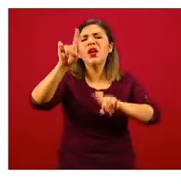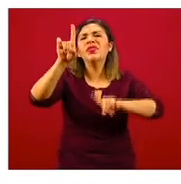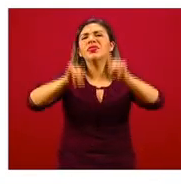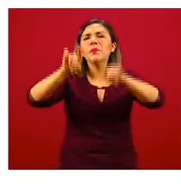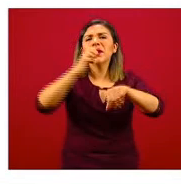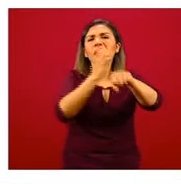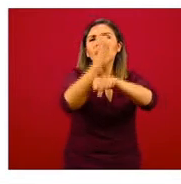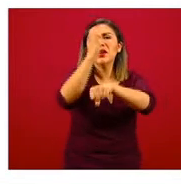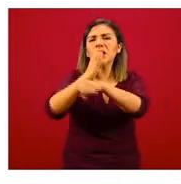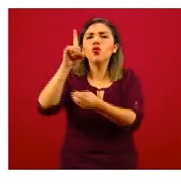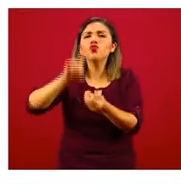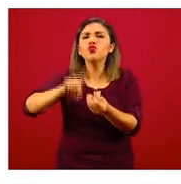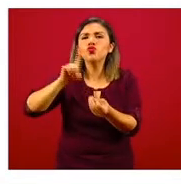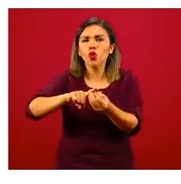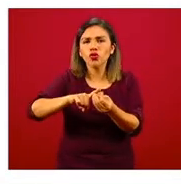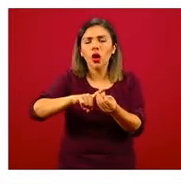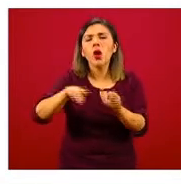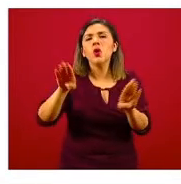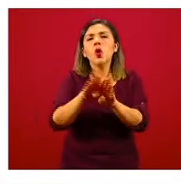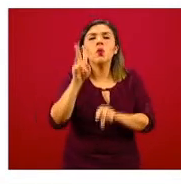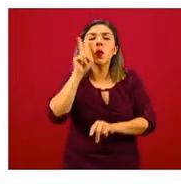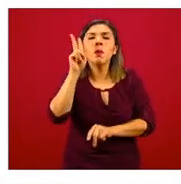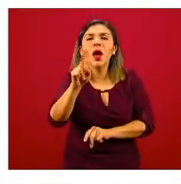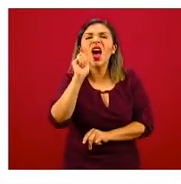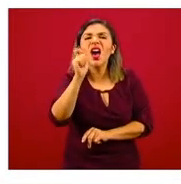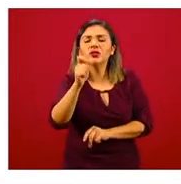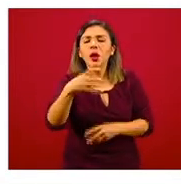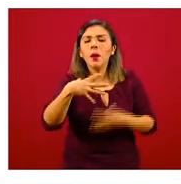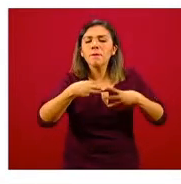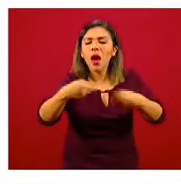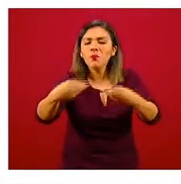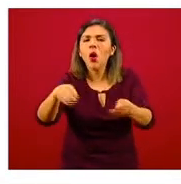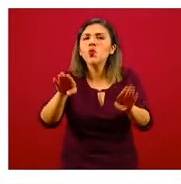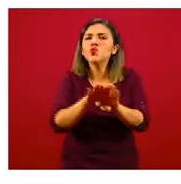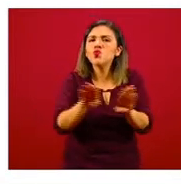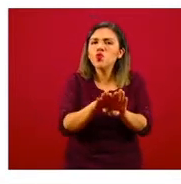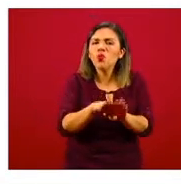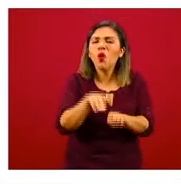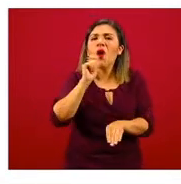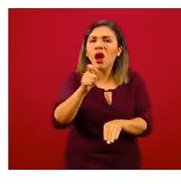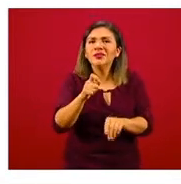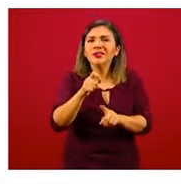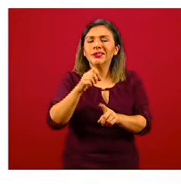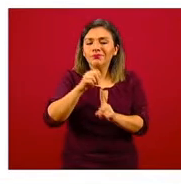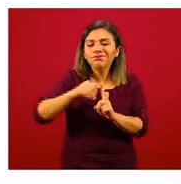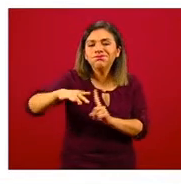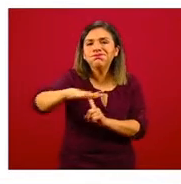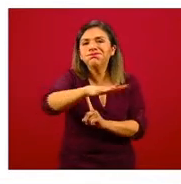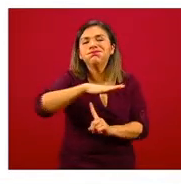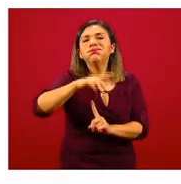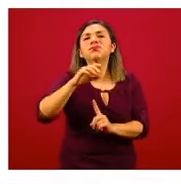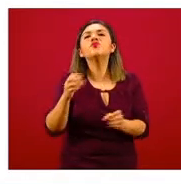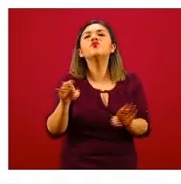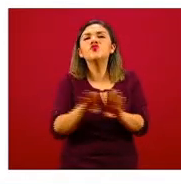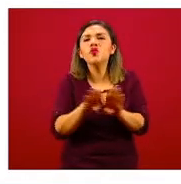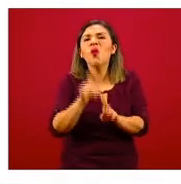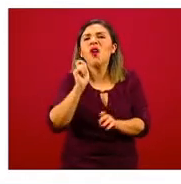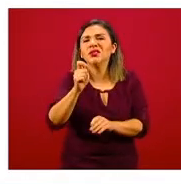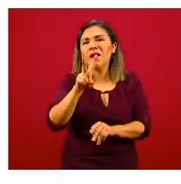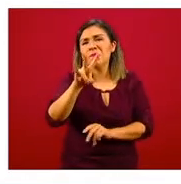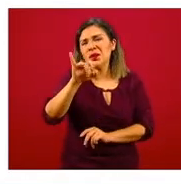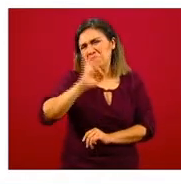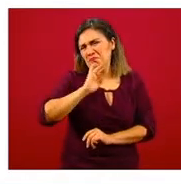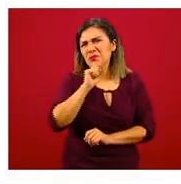is distributed based on the size of the different states and their behaviors of transmission